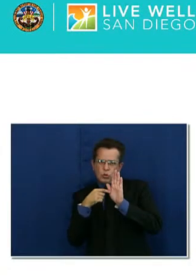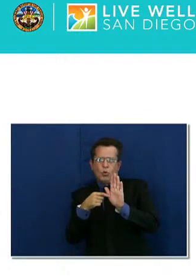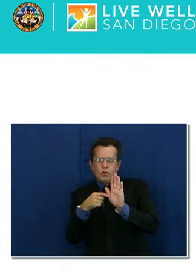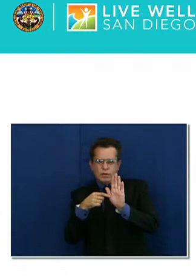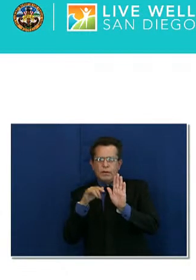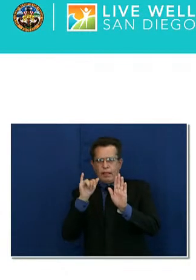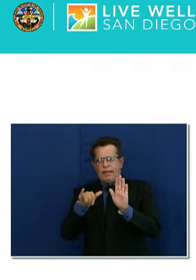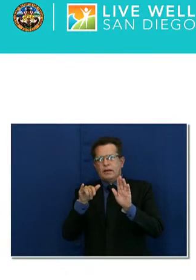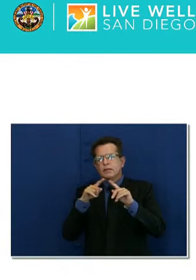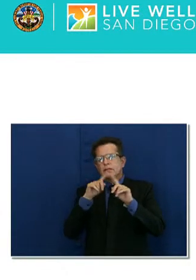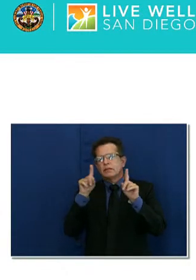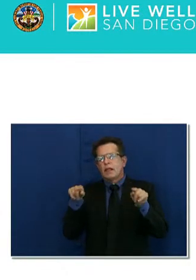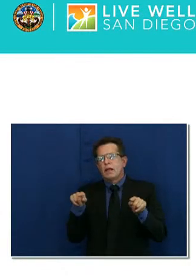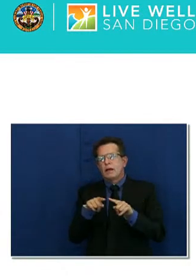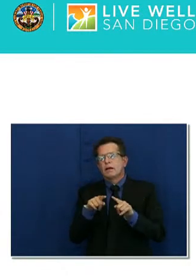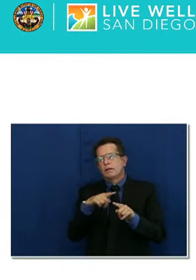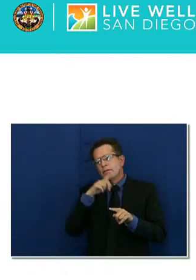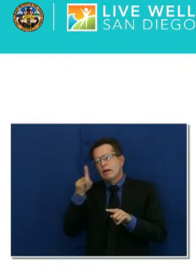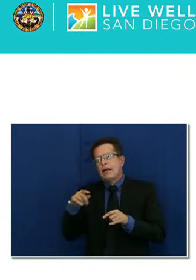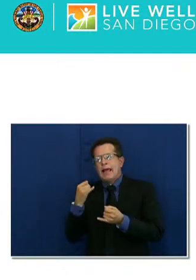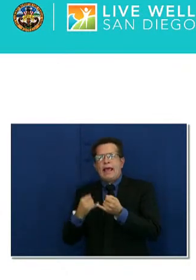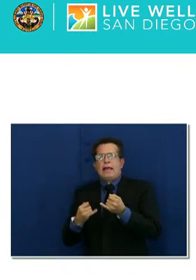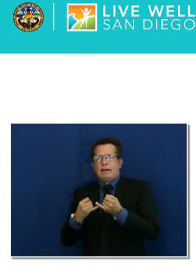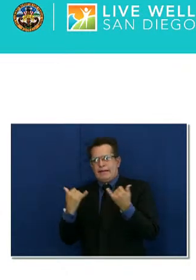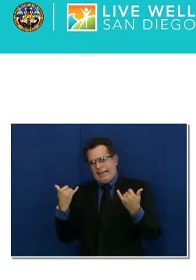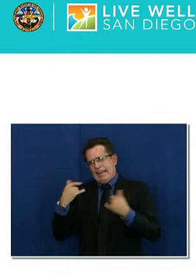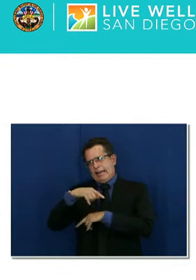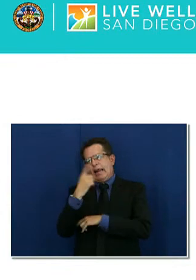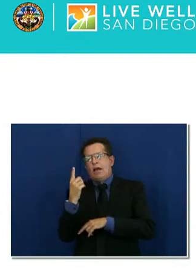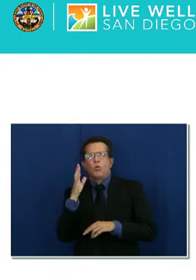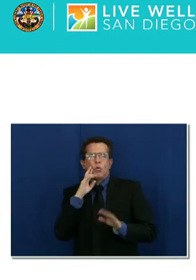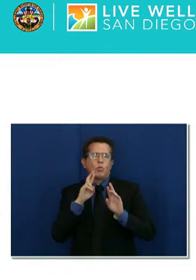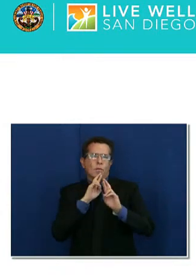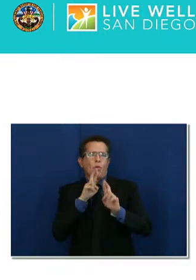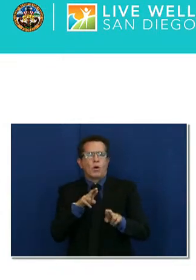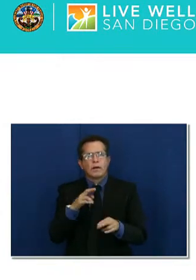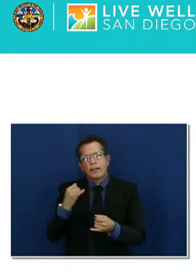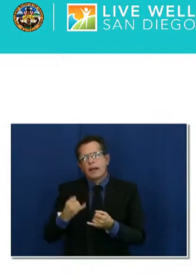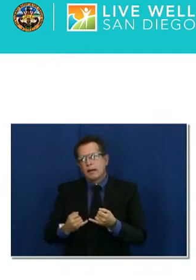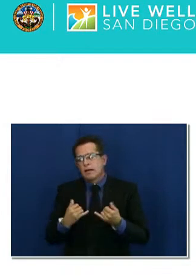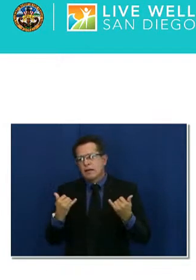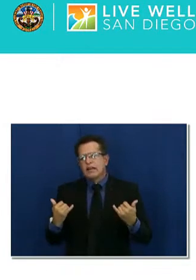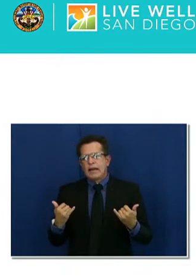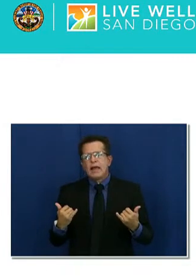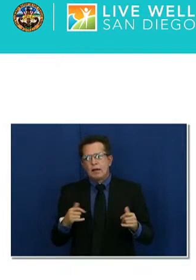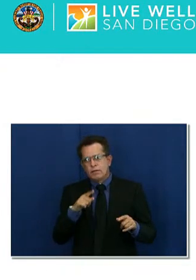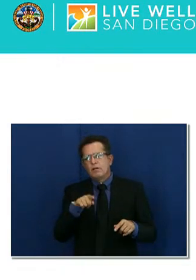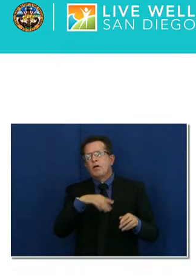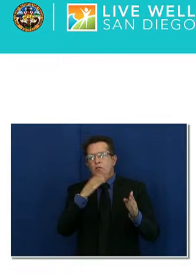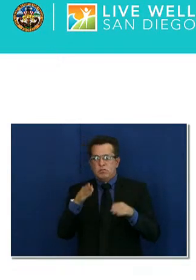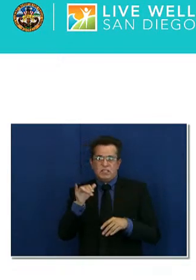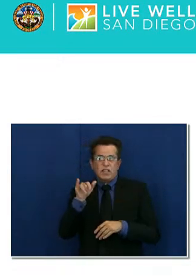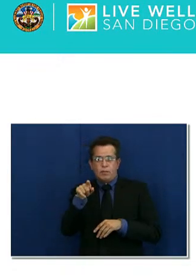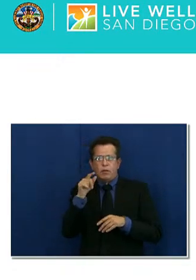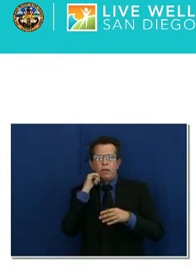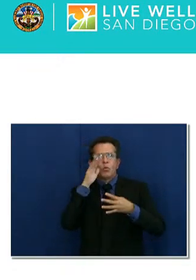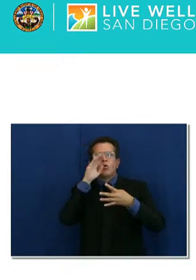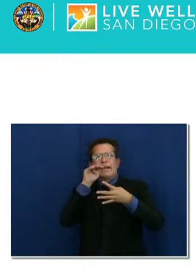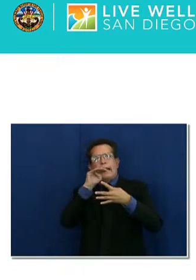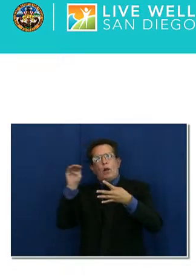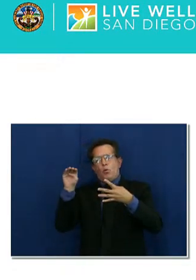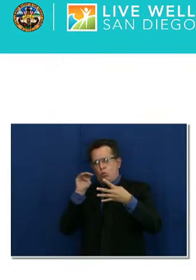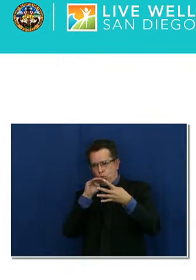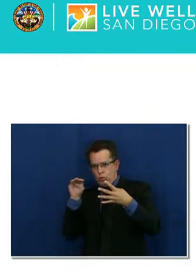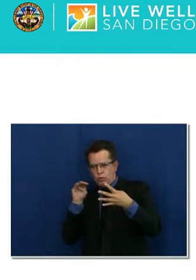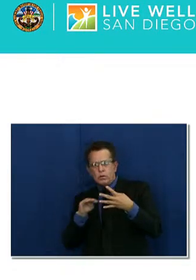the slides that are pushed out at the end of the day. Moving to the blueprint for a safer economy, which is the tier framework